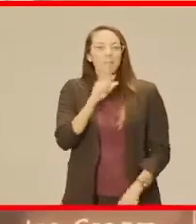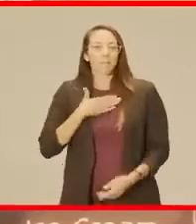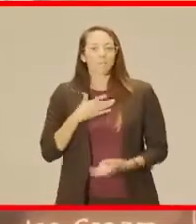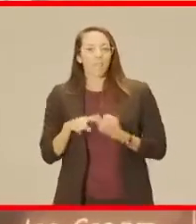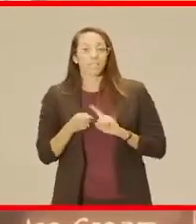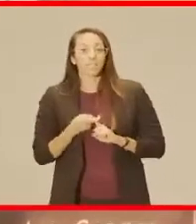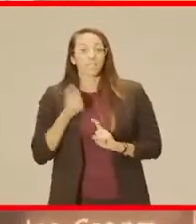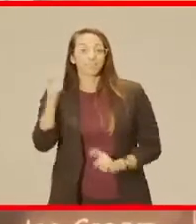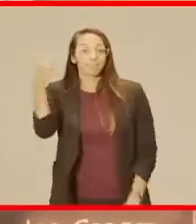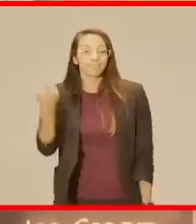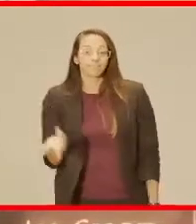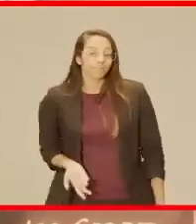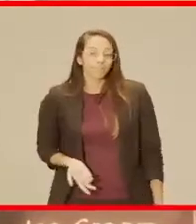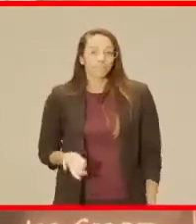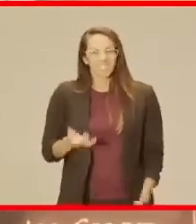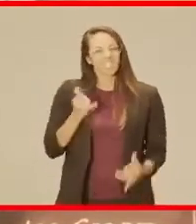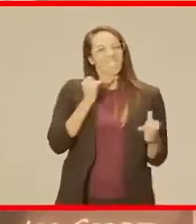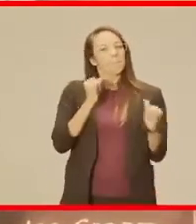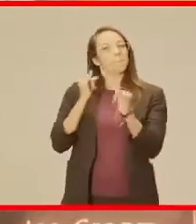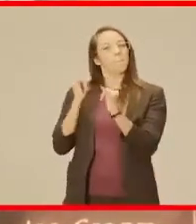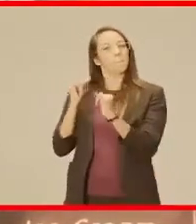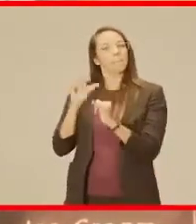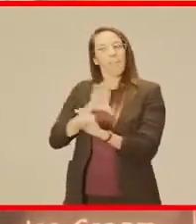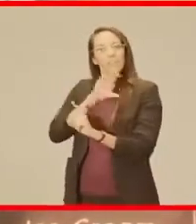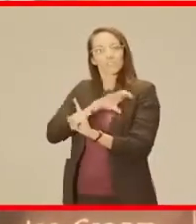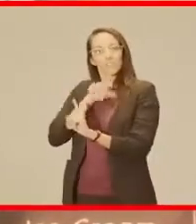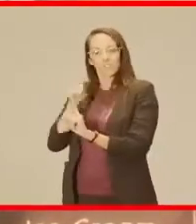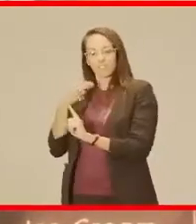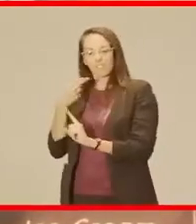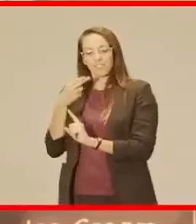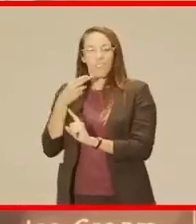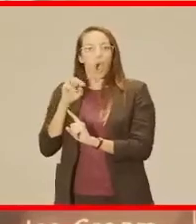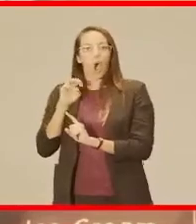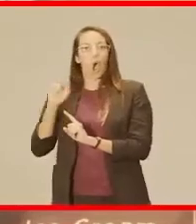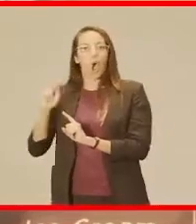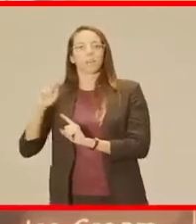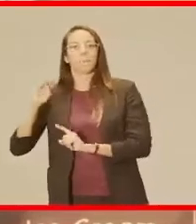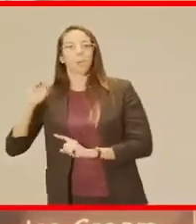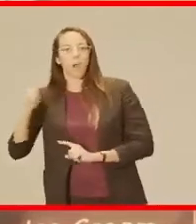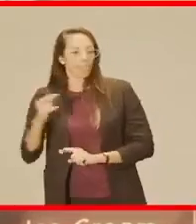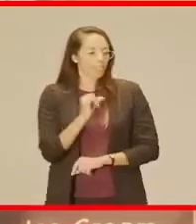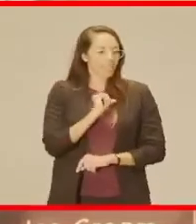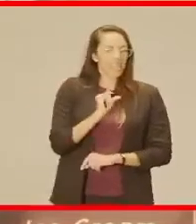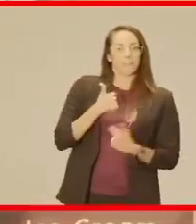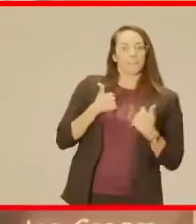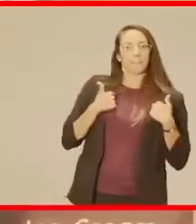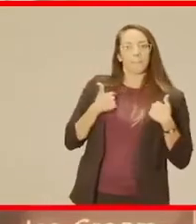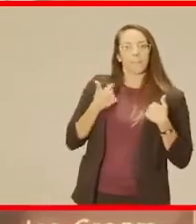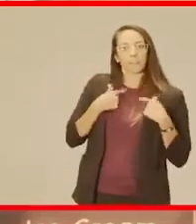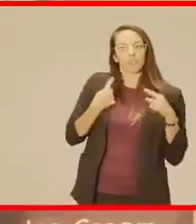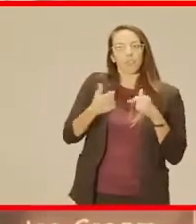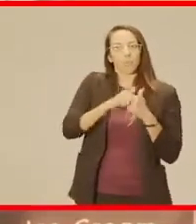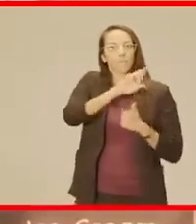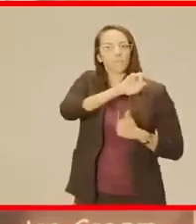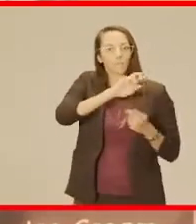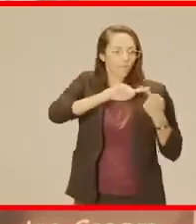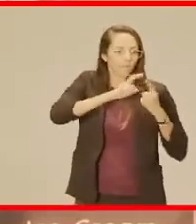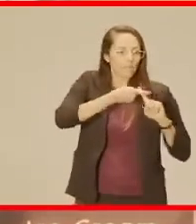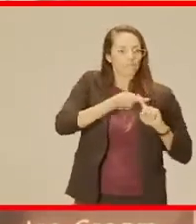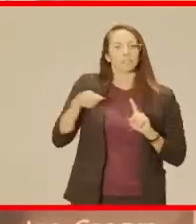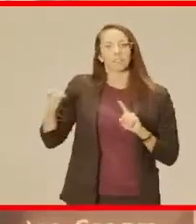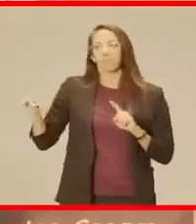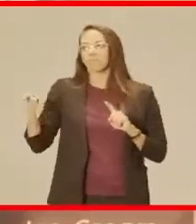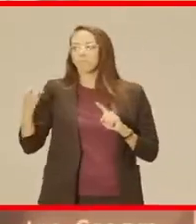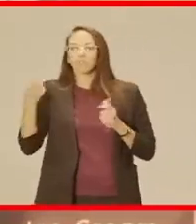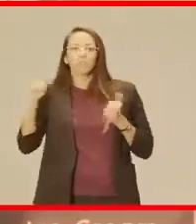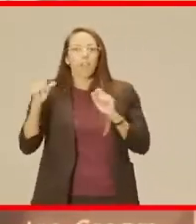lures those vulnerable people, can be used to teach awareness of some of the vulnerabilities that people